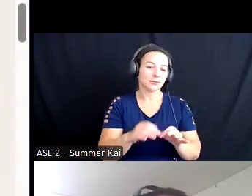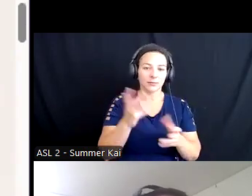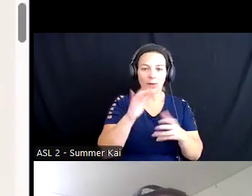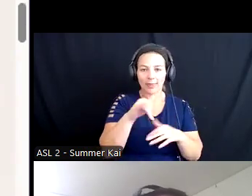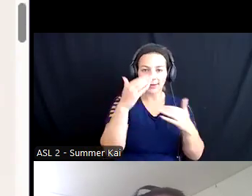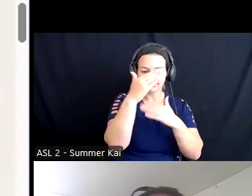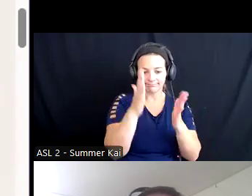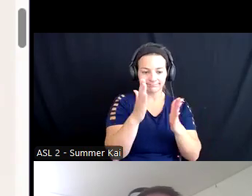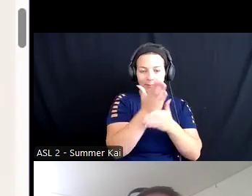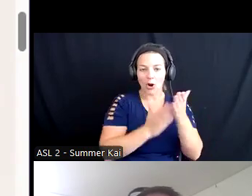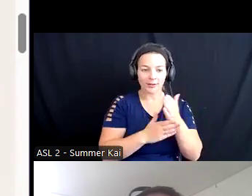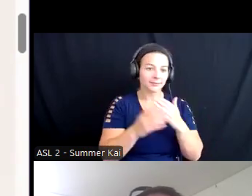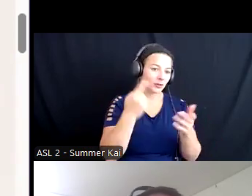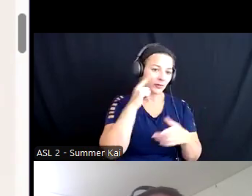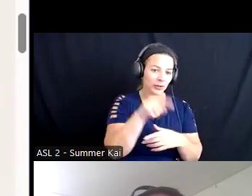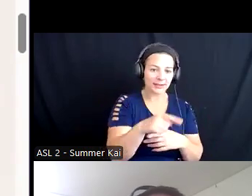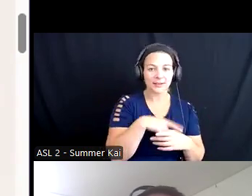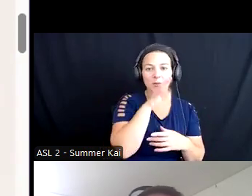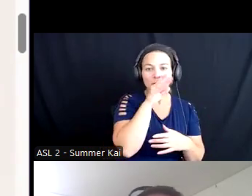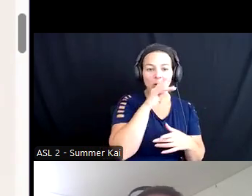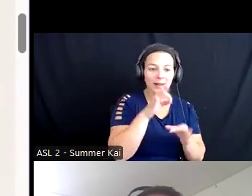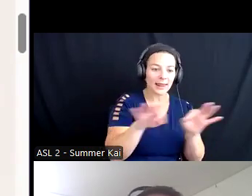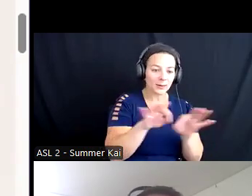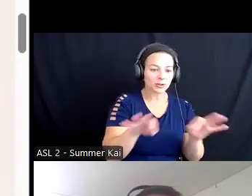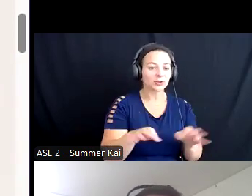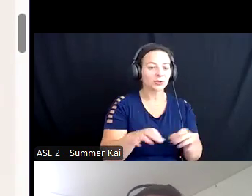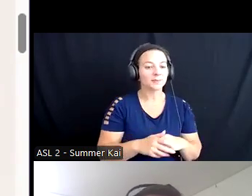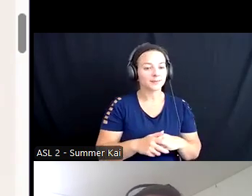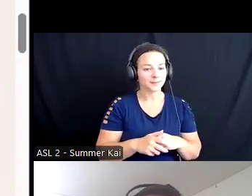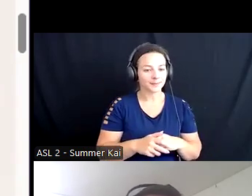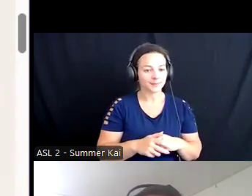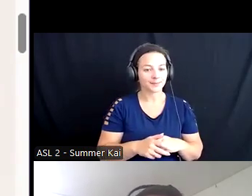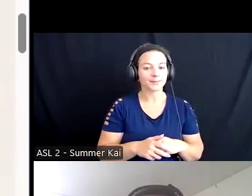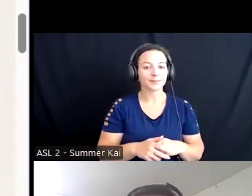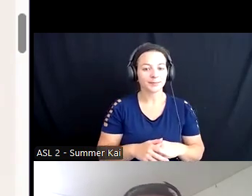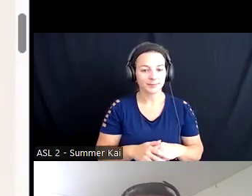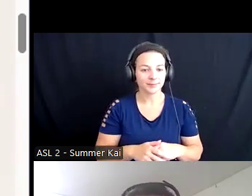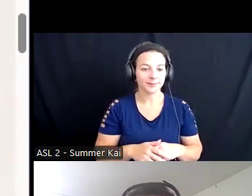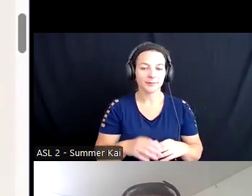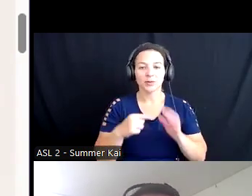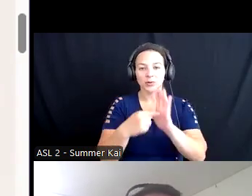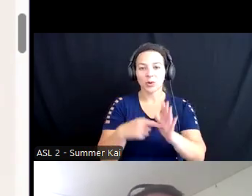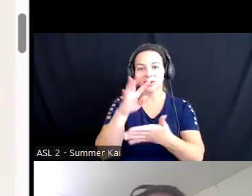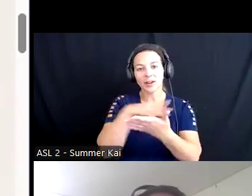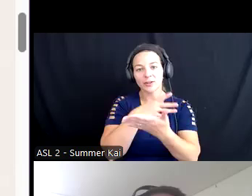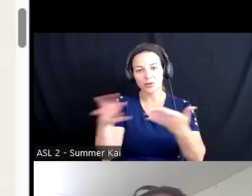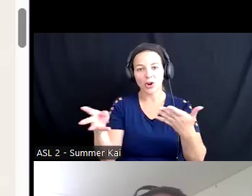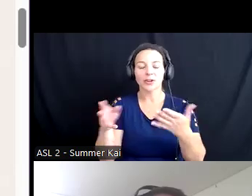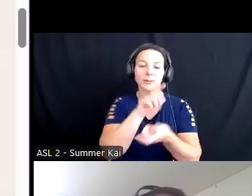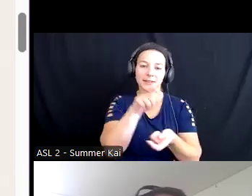case, spoken language, as well as a chart visualizing the data that this section focuses